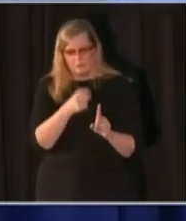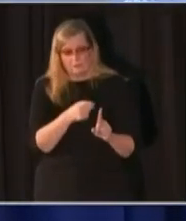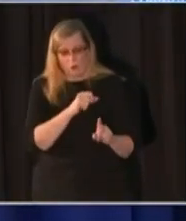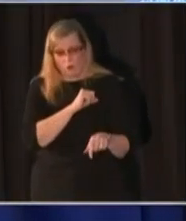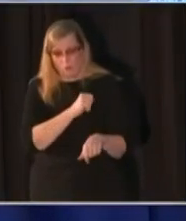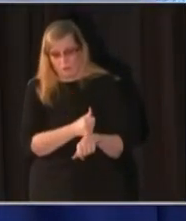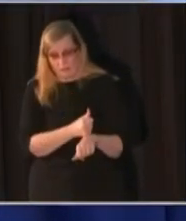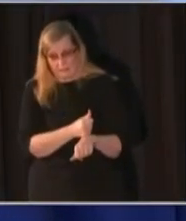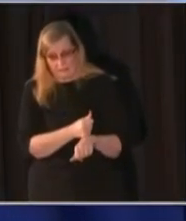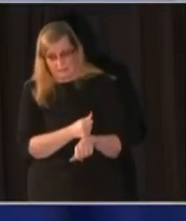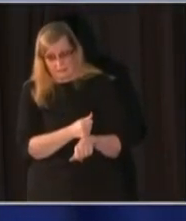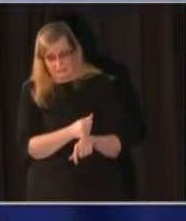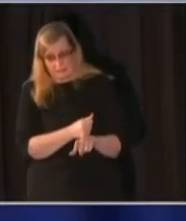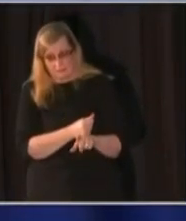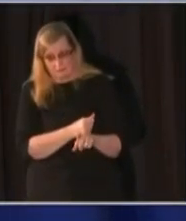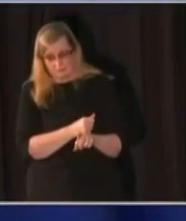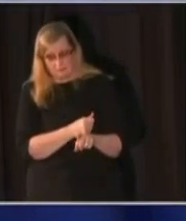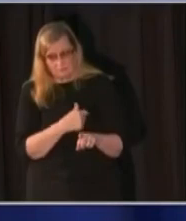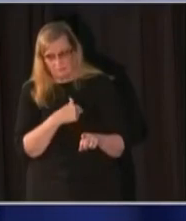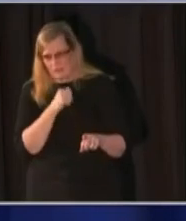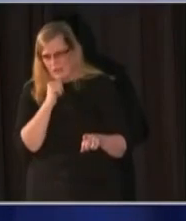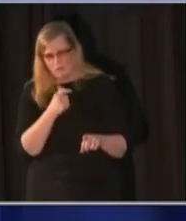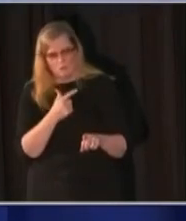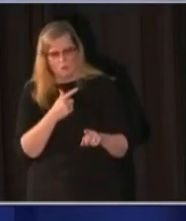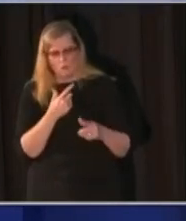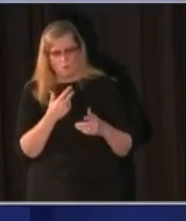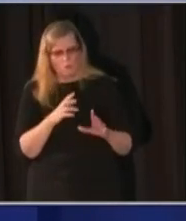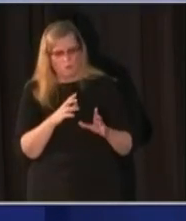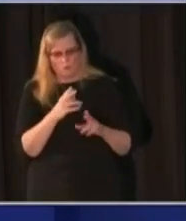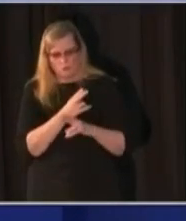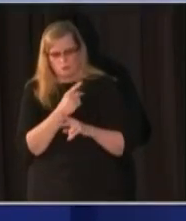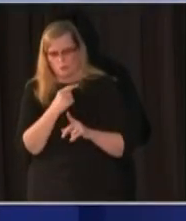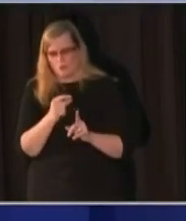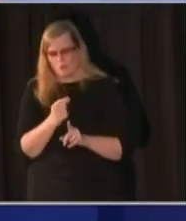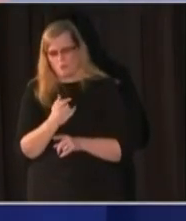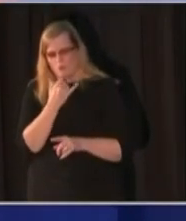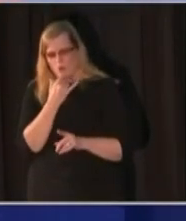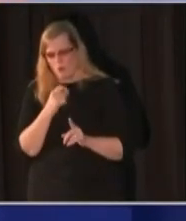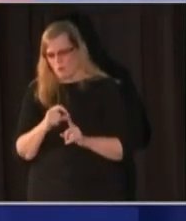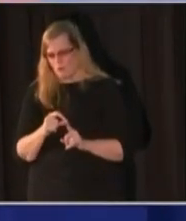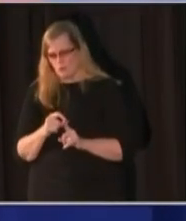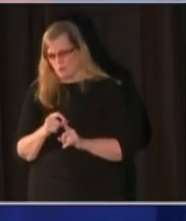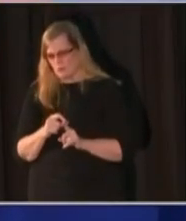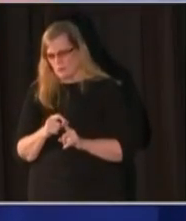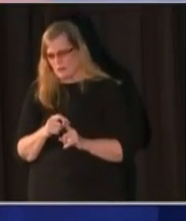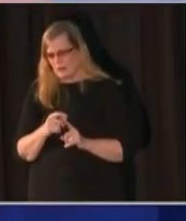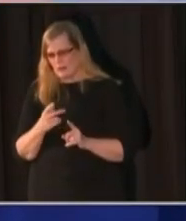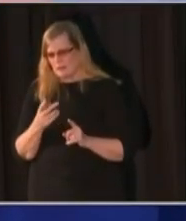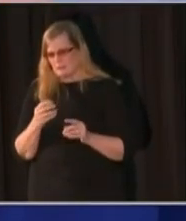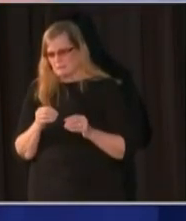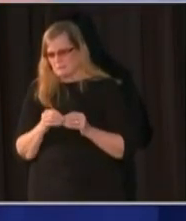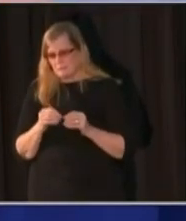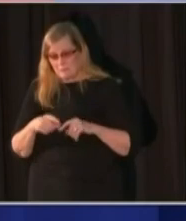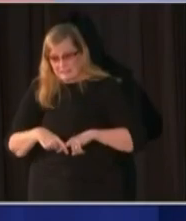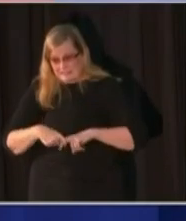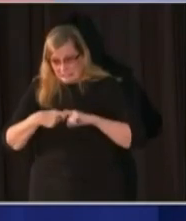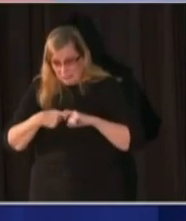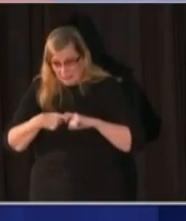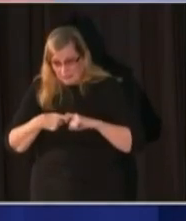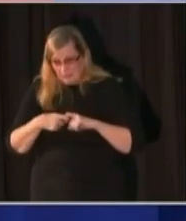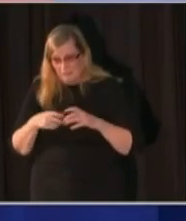to, I don't want to use the wrong language, but to either suspend collective bargaining agreements or somehow modify